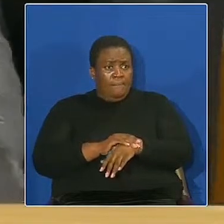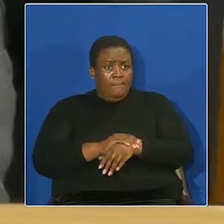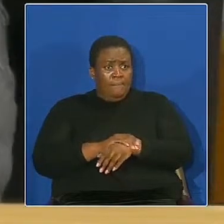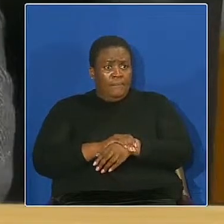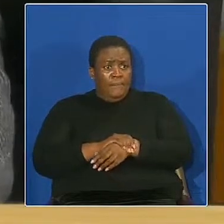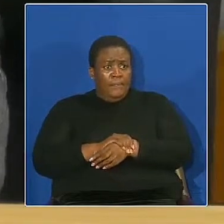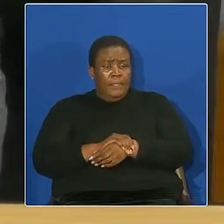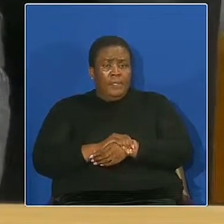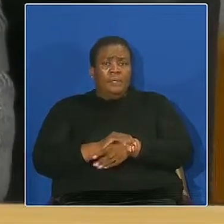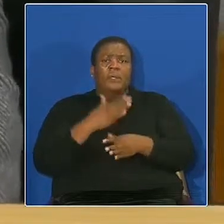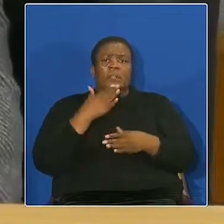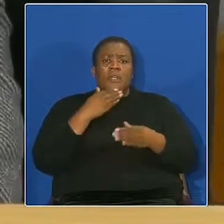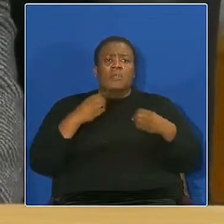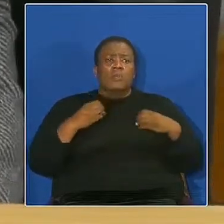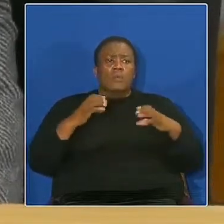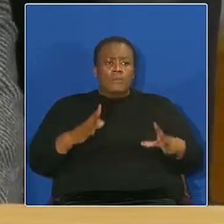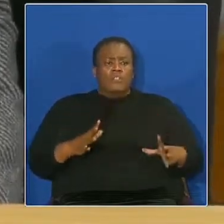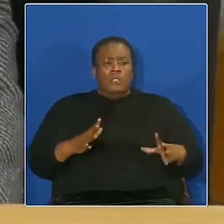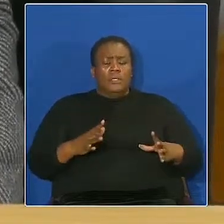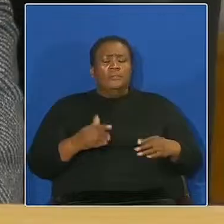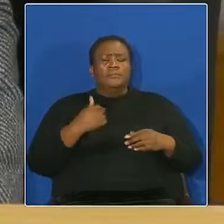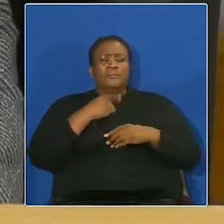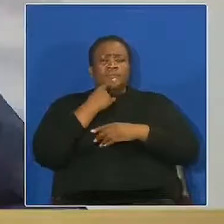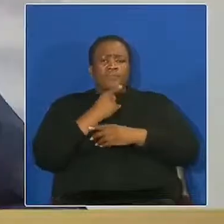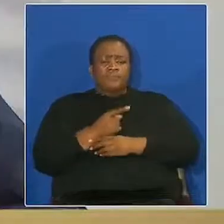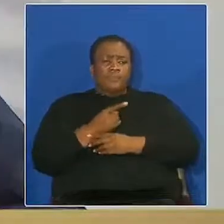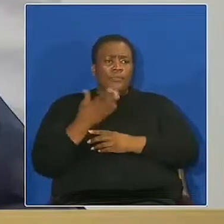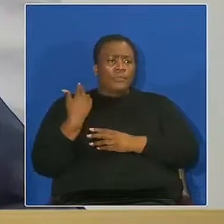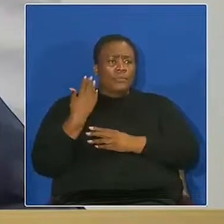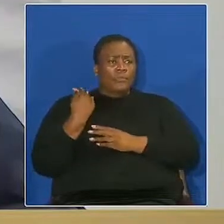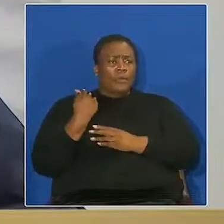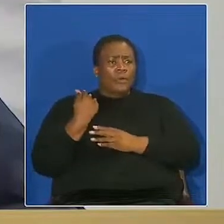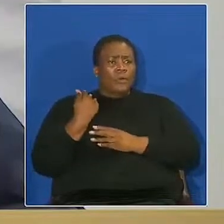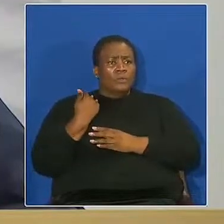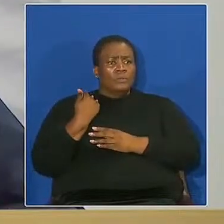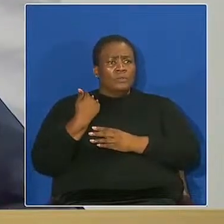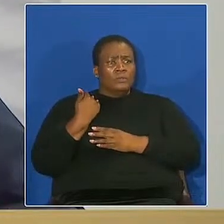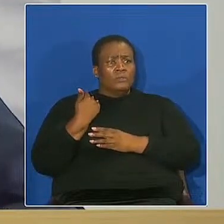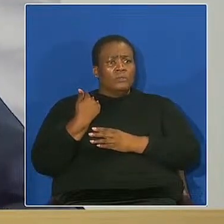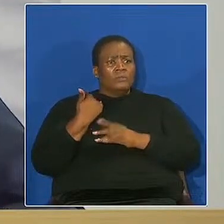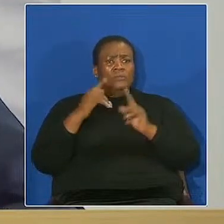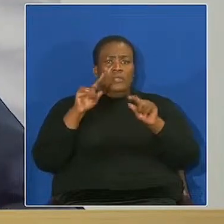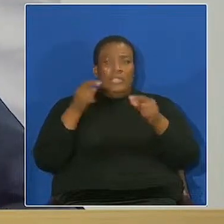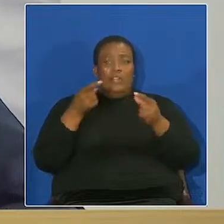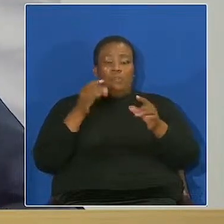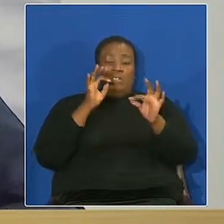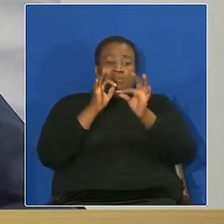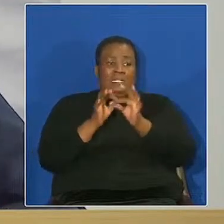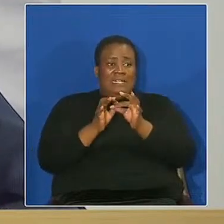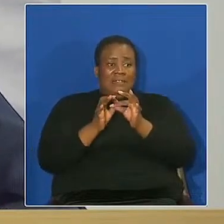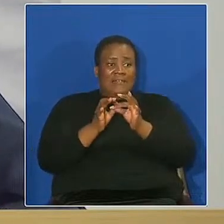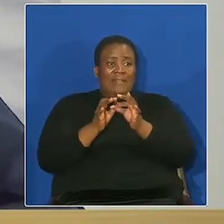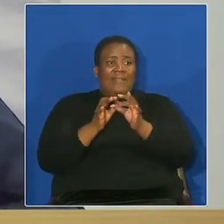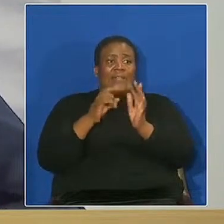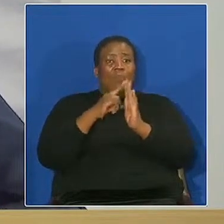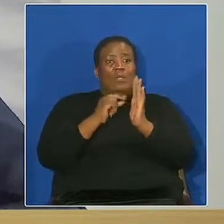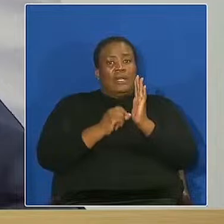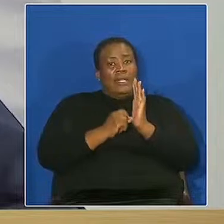Thank you, Commissioner. As I've indicated, one cannot be specific in terms of the